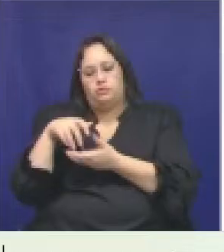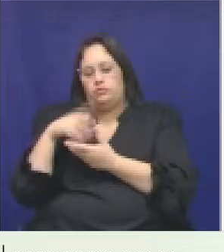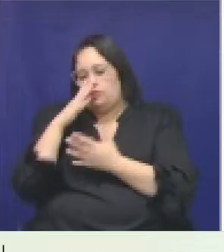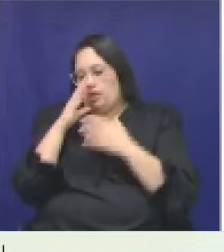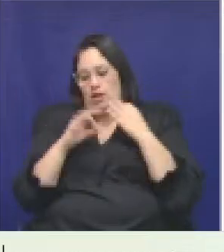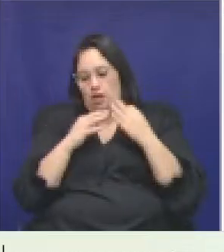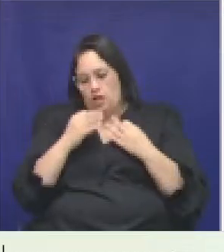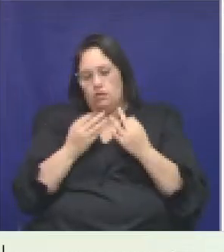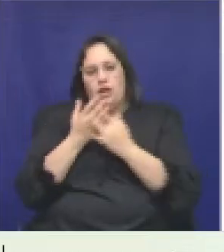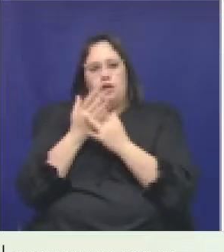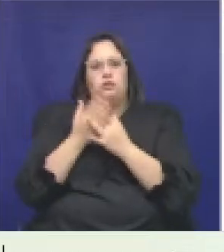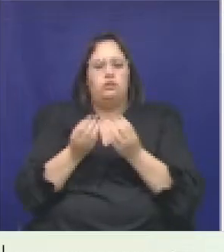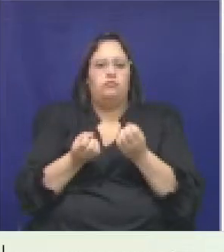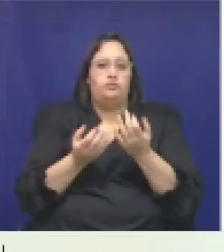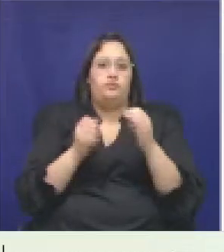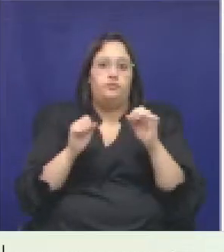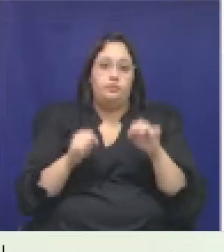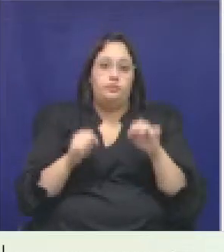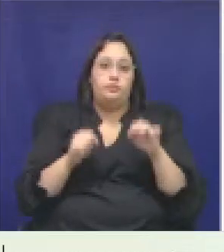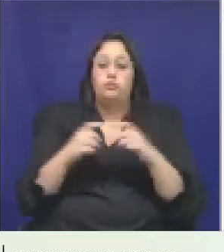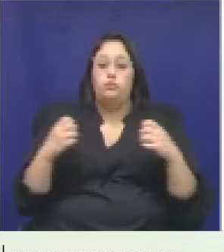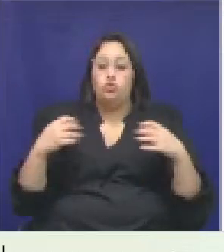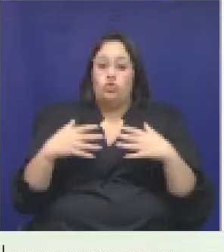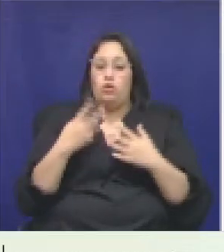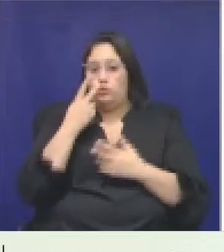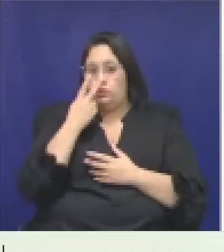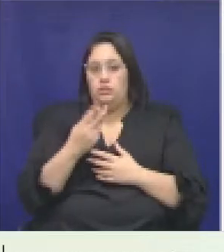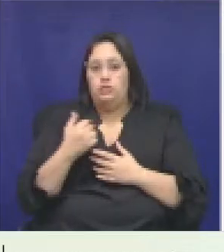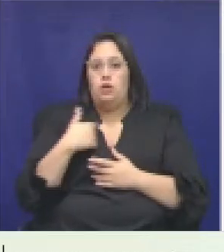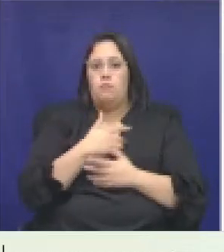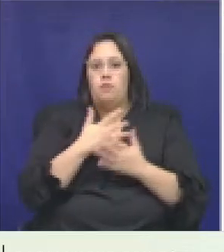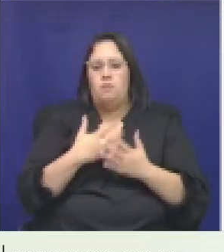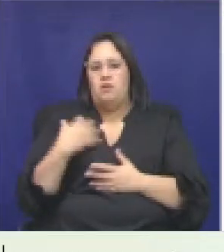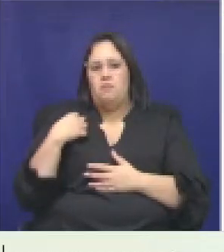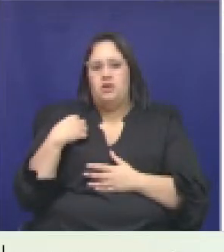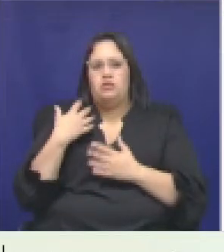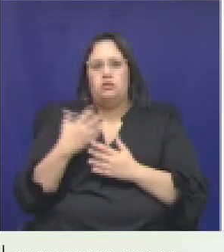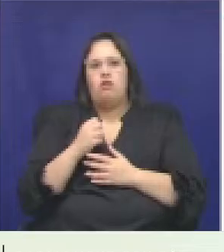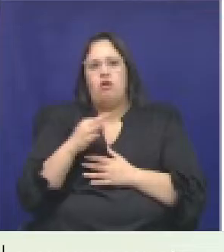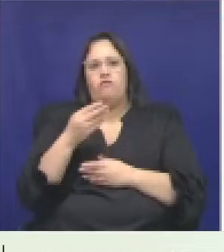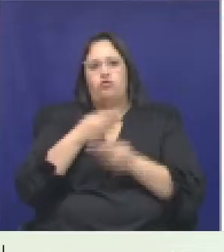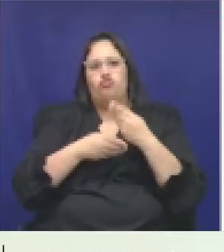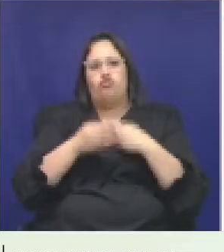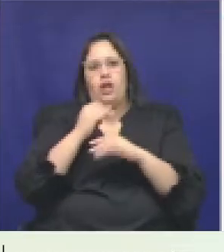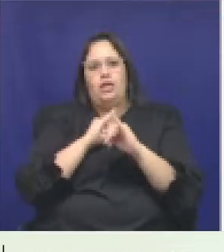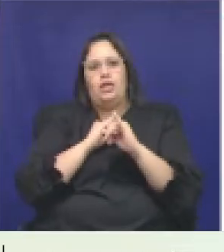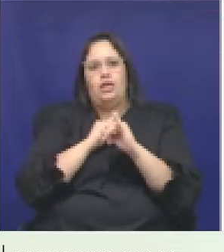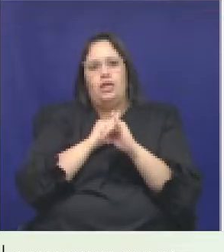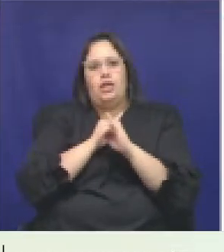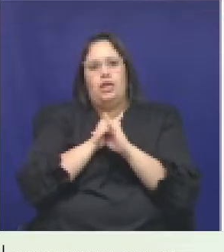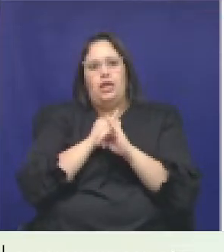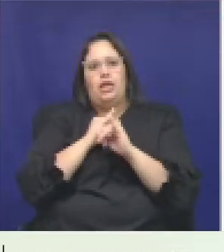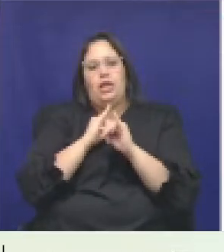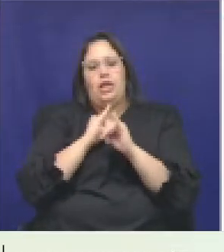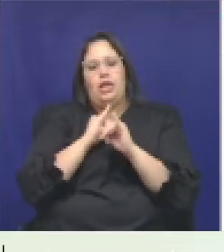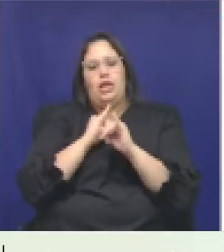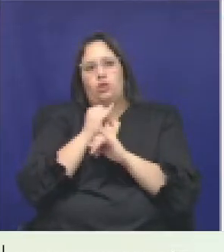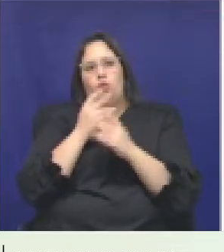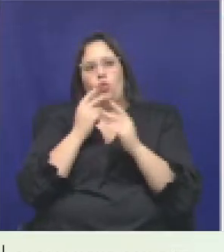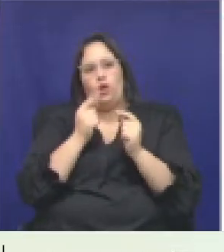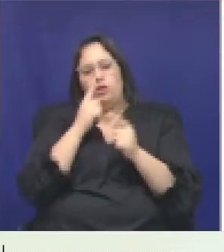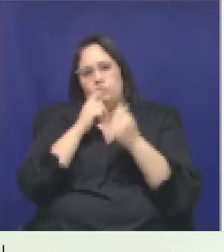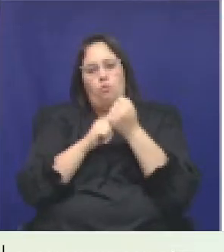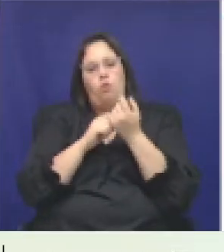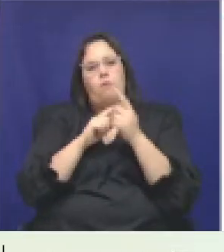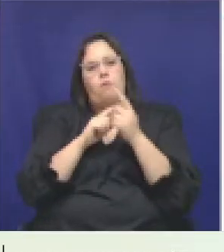make it accessible. It is shocking that a cabinet member, the Minister of Trade and Industry, was quick to support this gullible nonsense